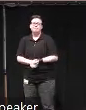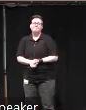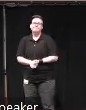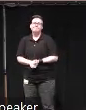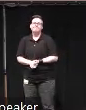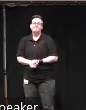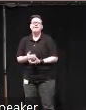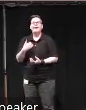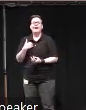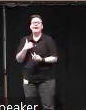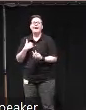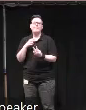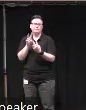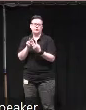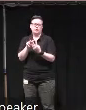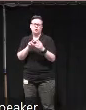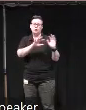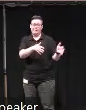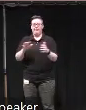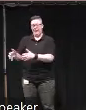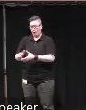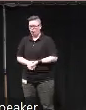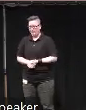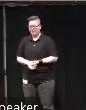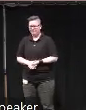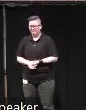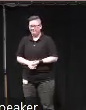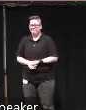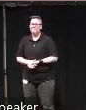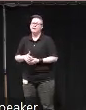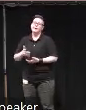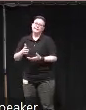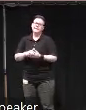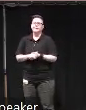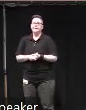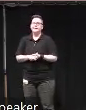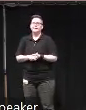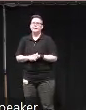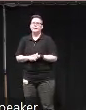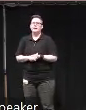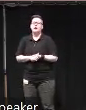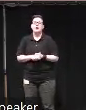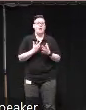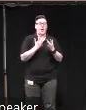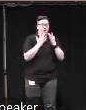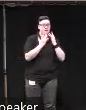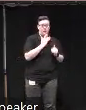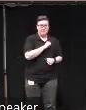it from two different categories. Essentially, it comes with an idea of short